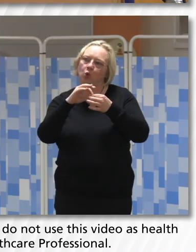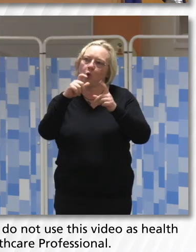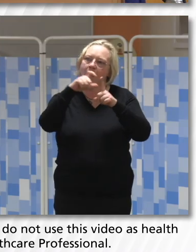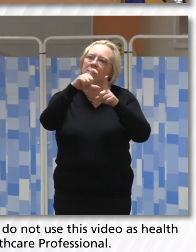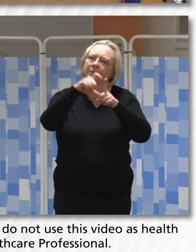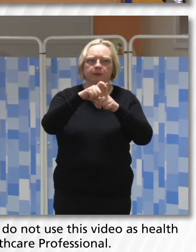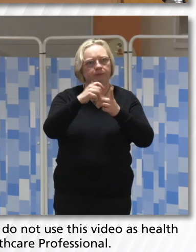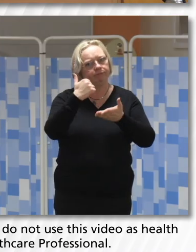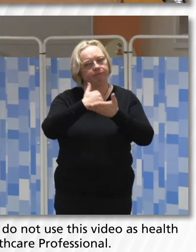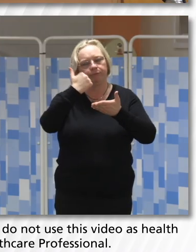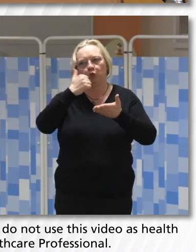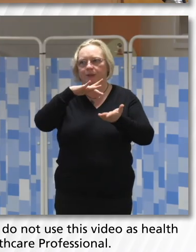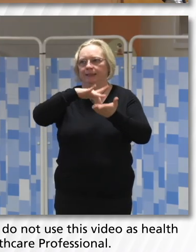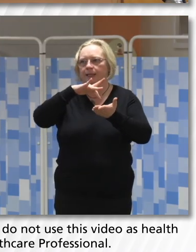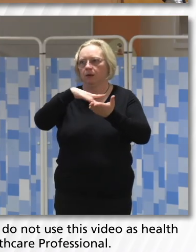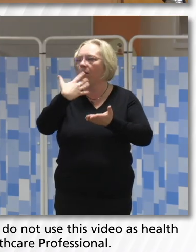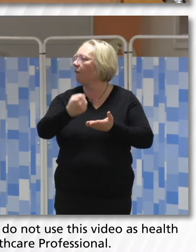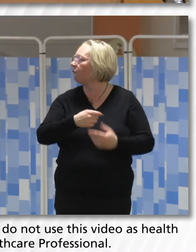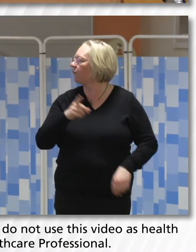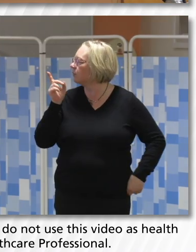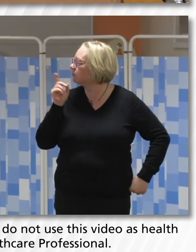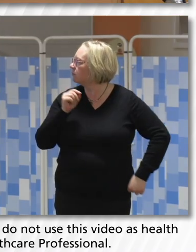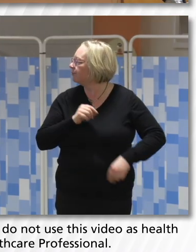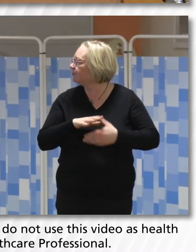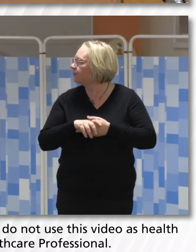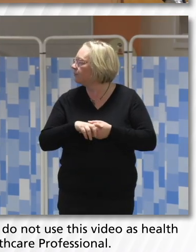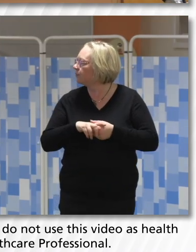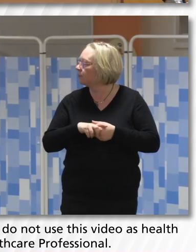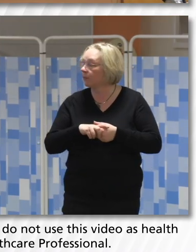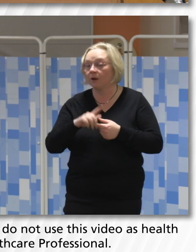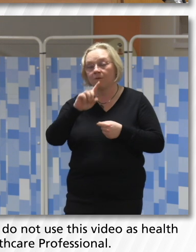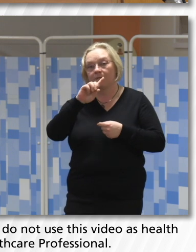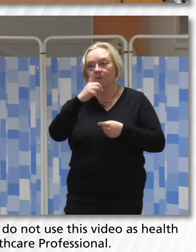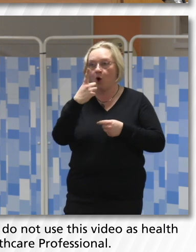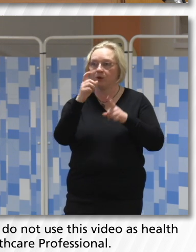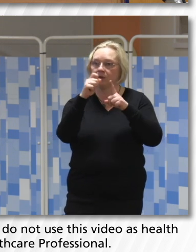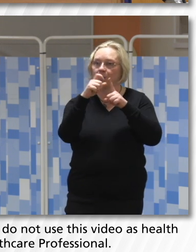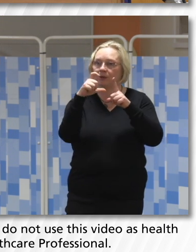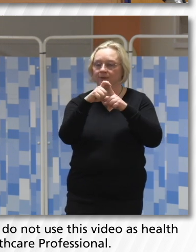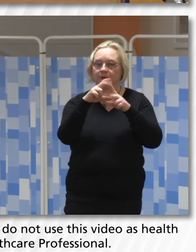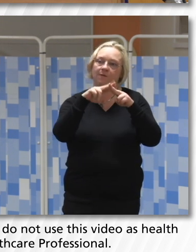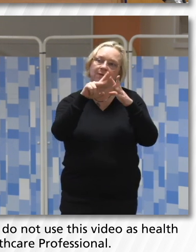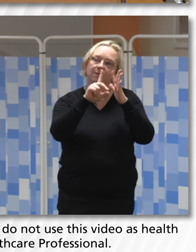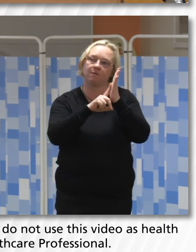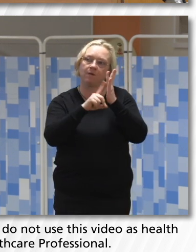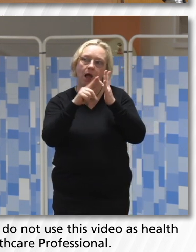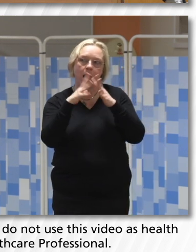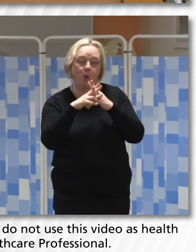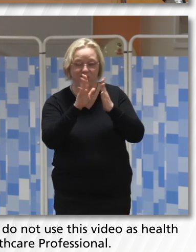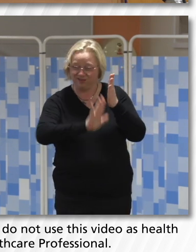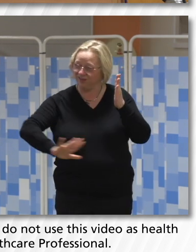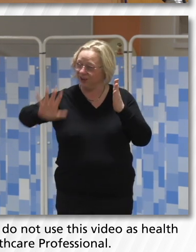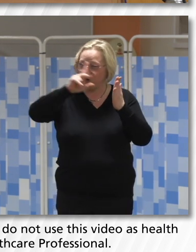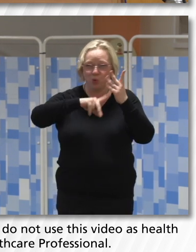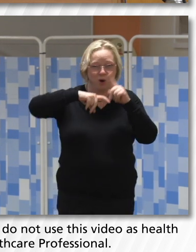we did was we had the first Parkinson's fellow in the UK. This is